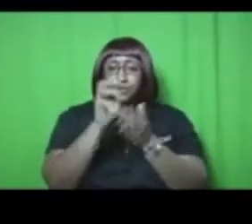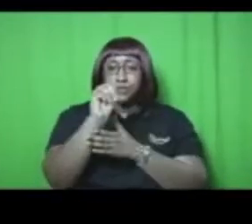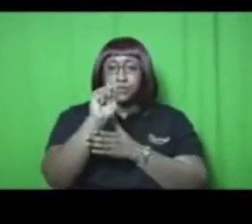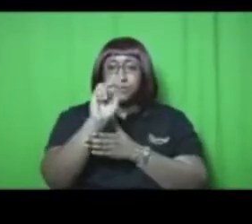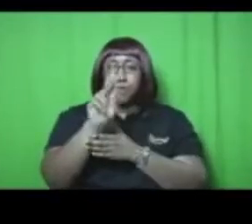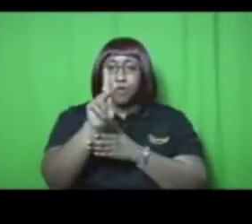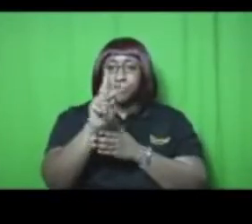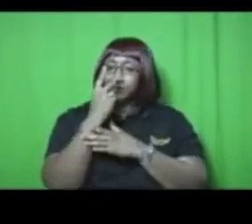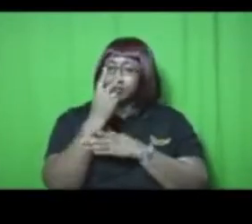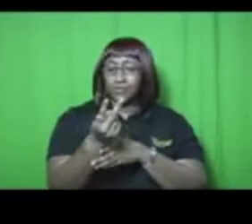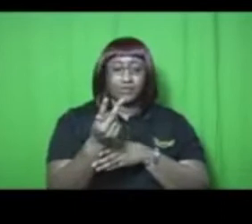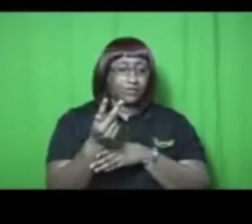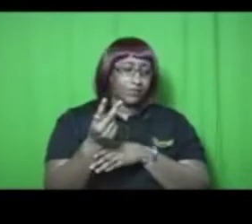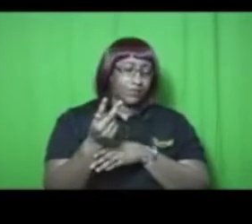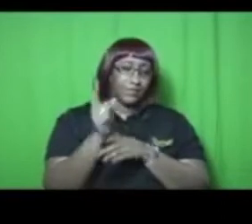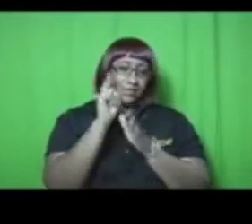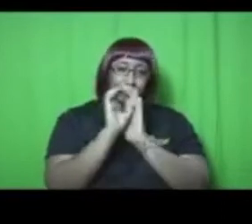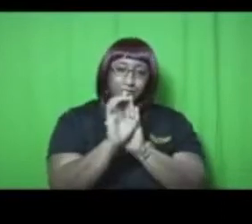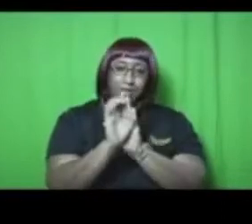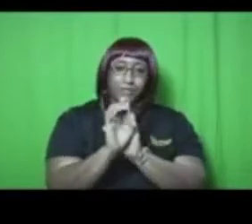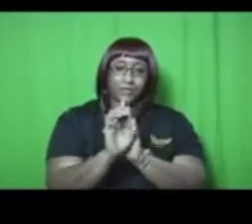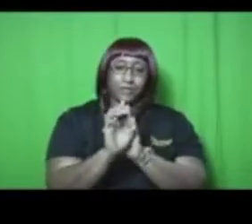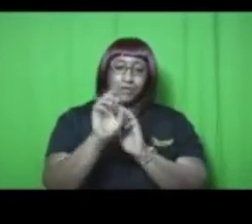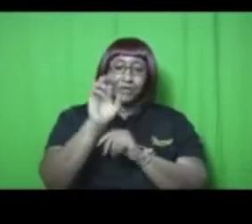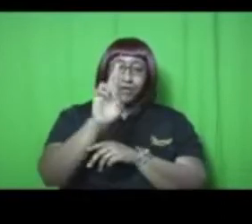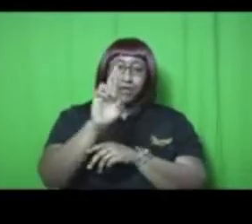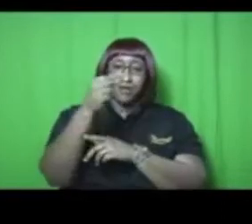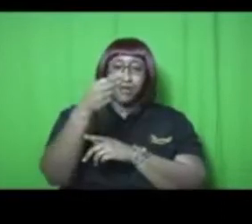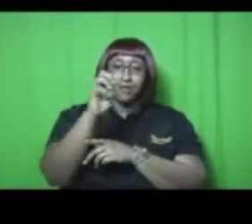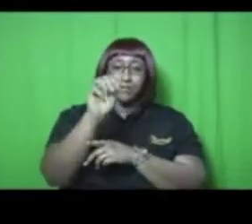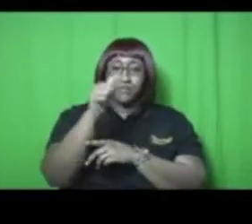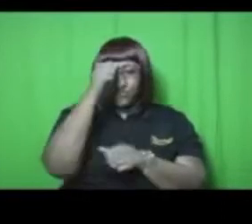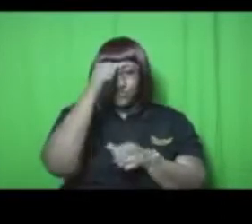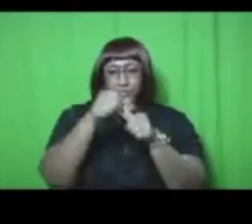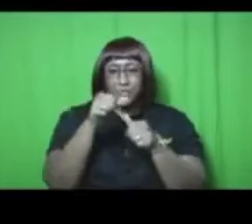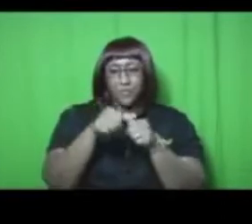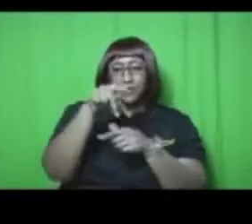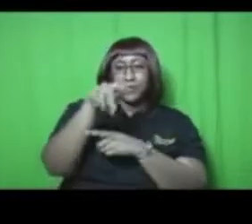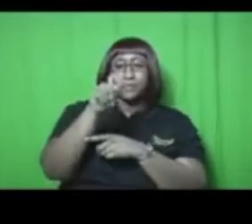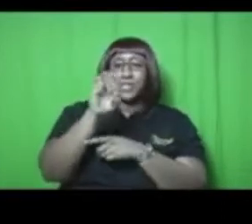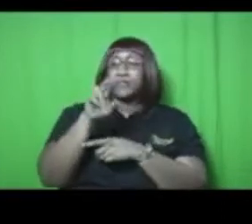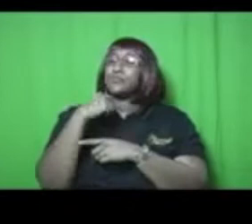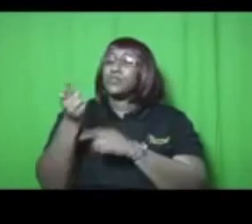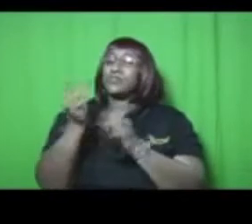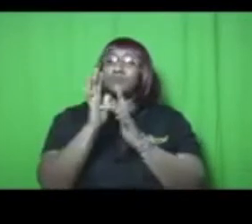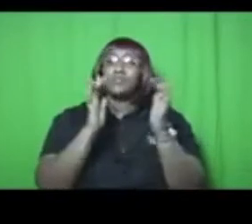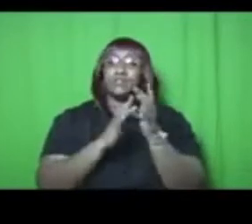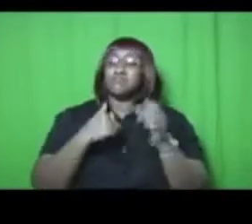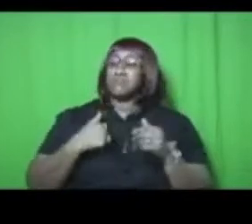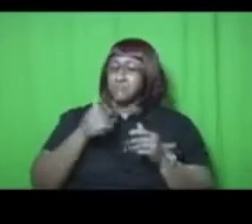see an example, 14, of the Rhema word, a specific word. You remember when Peter told Jesus, he said, Jesus, I'll die for